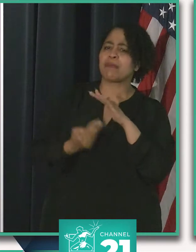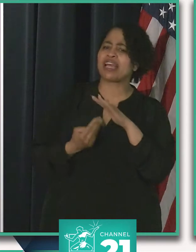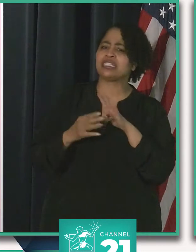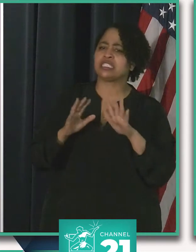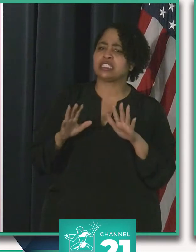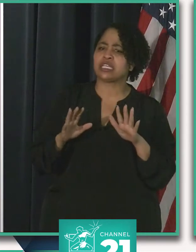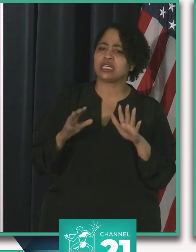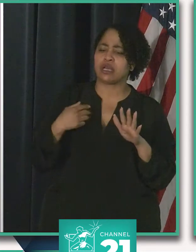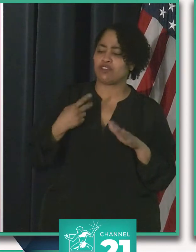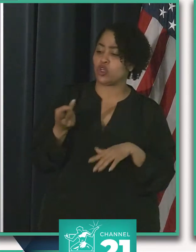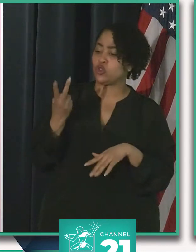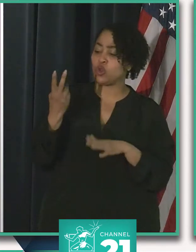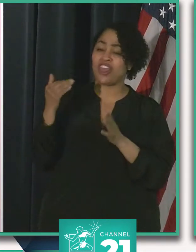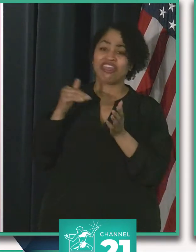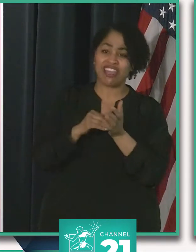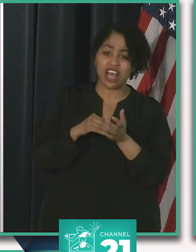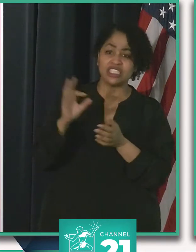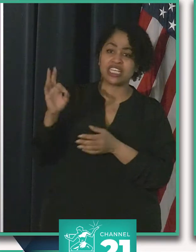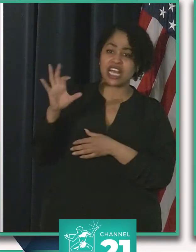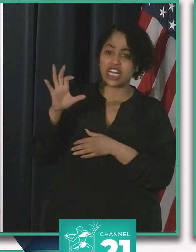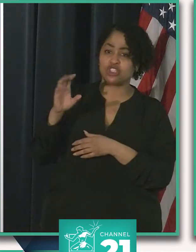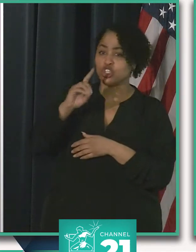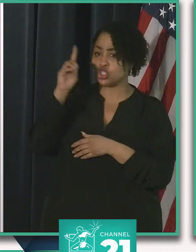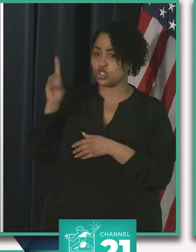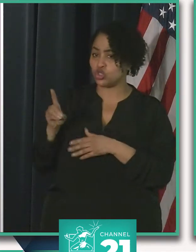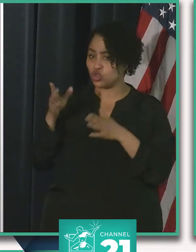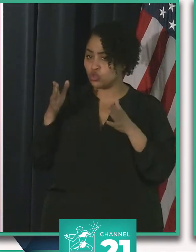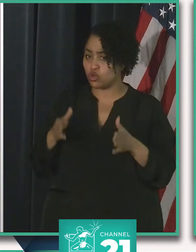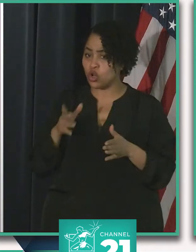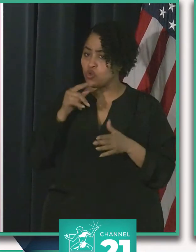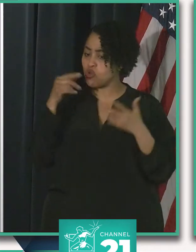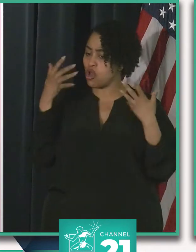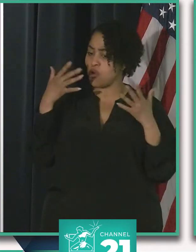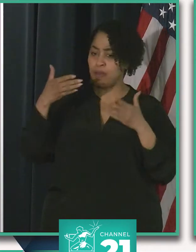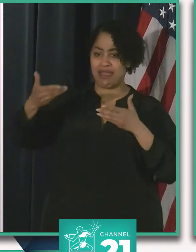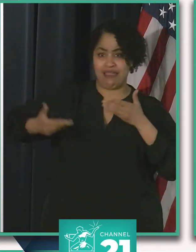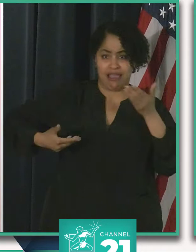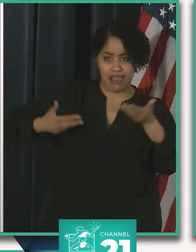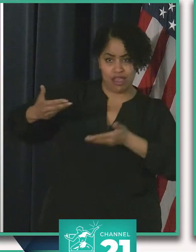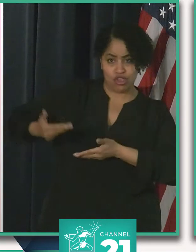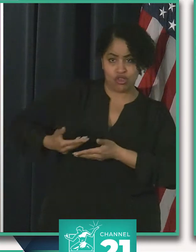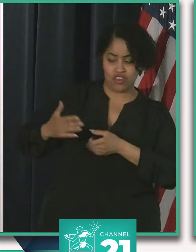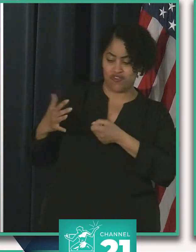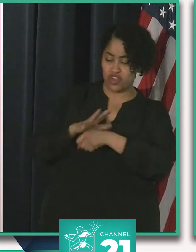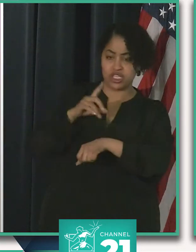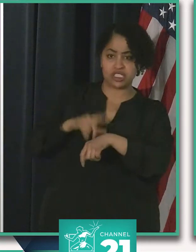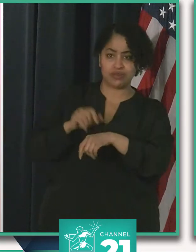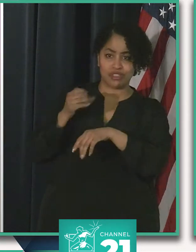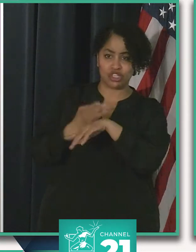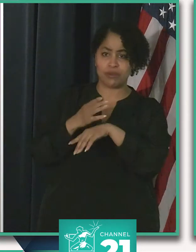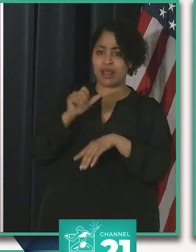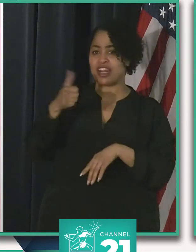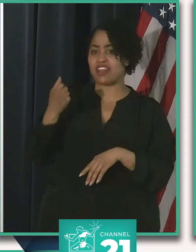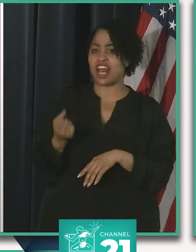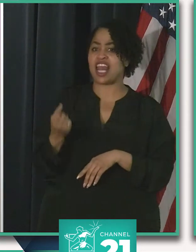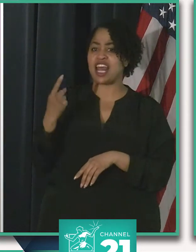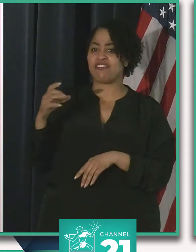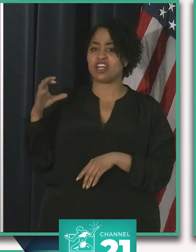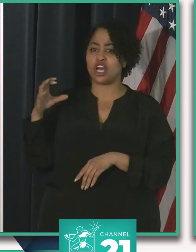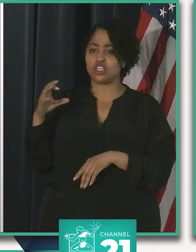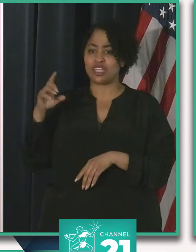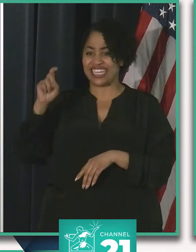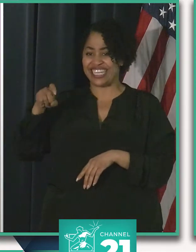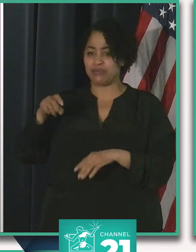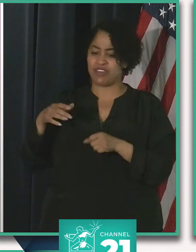have 2,900 Detroiters have already been hired into full-time jobs, and another 1,100 jobs are going to be filled